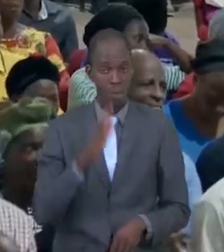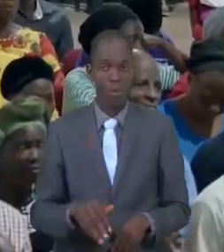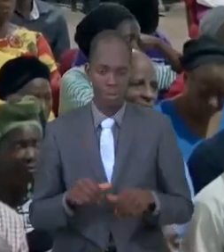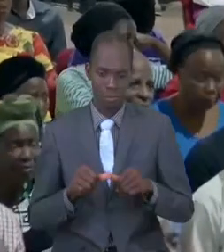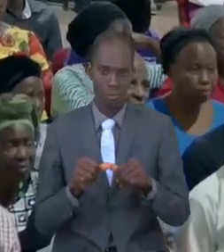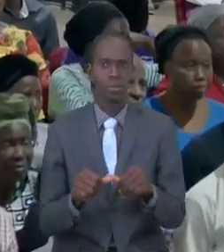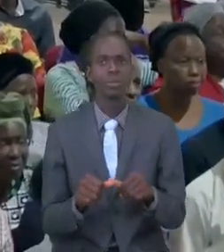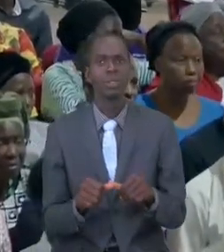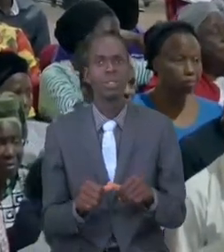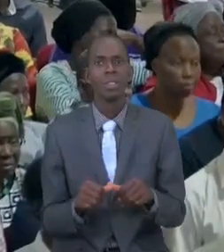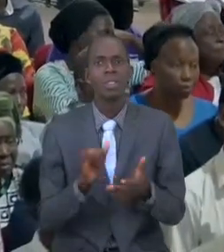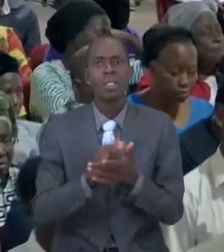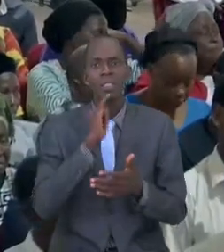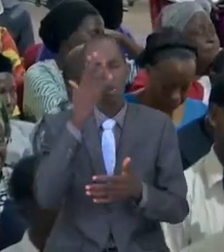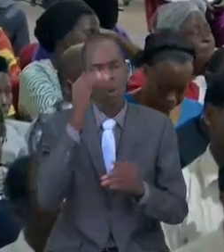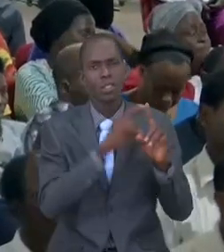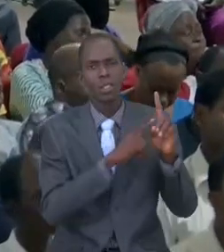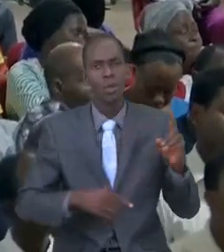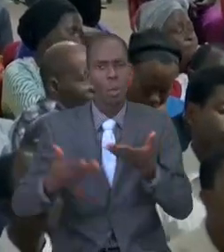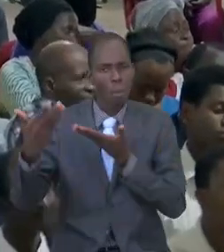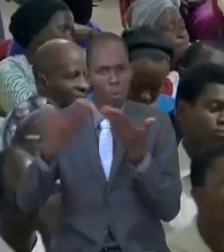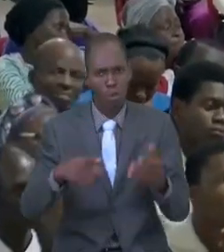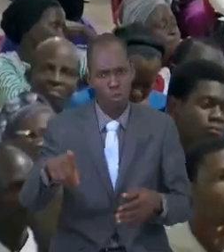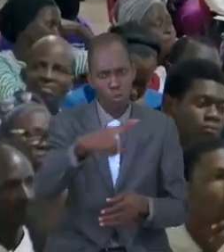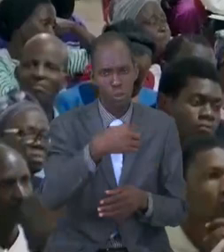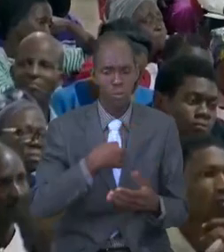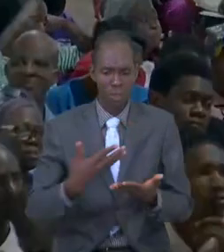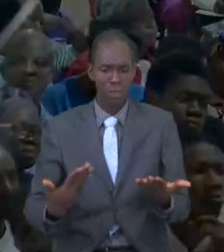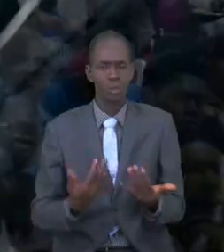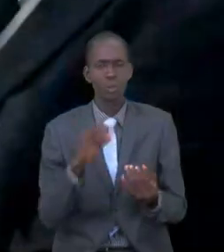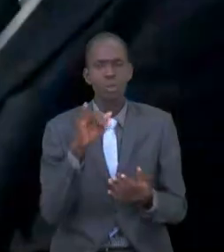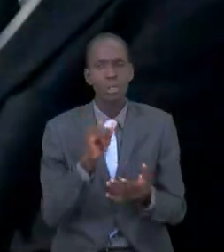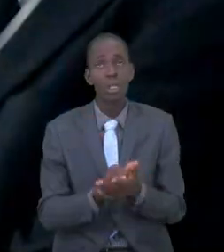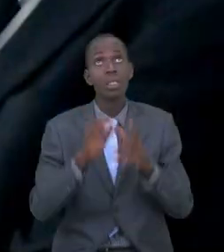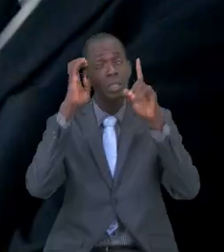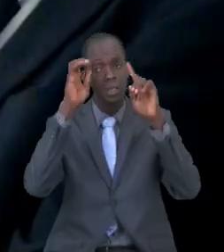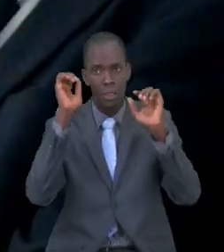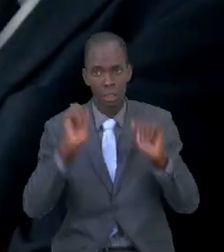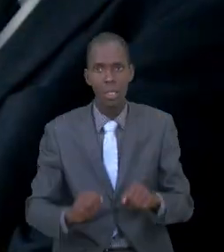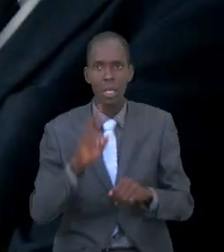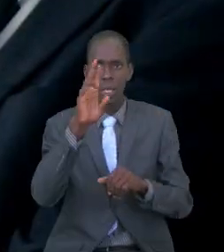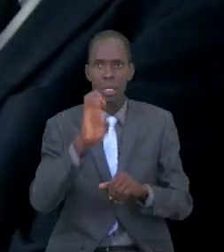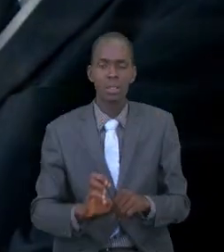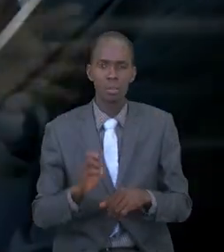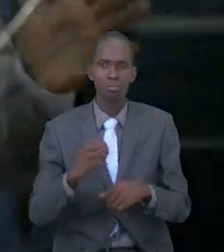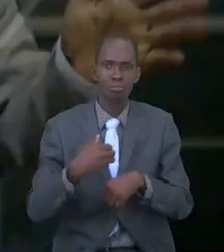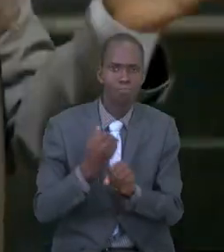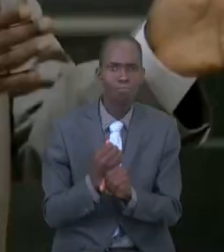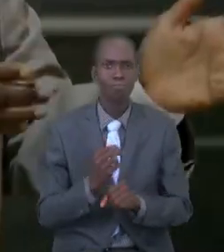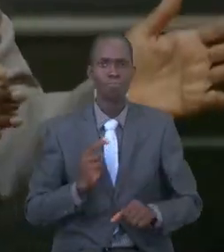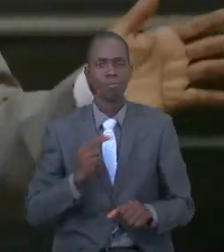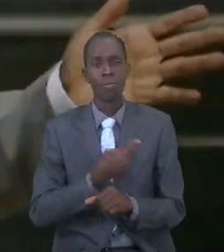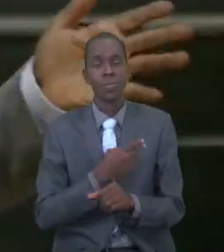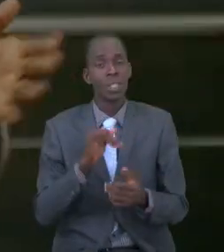the Lord brought us here today, so that he can reposition you. And then you know, whatever Jezebel